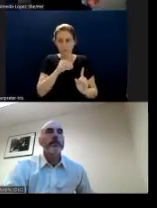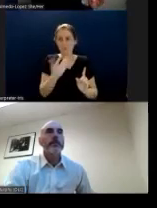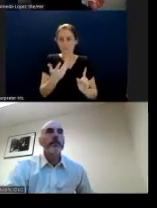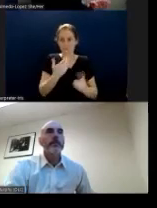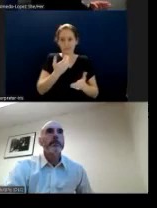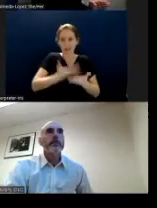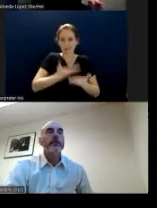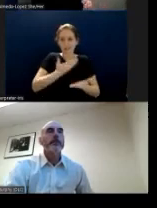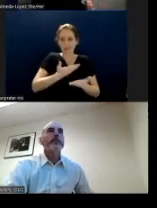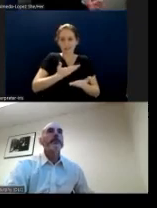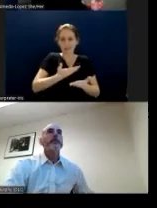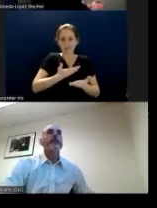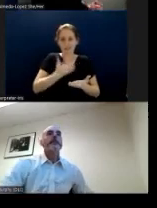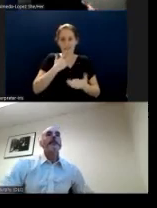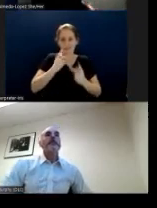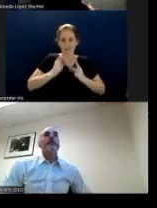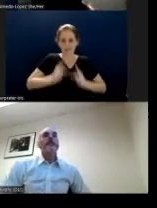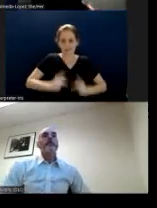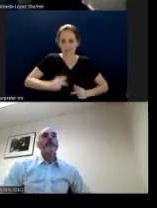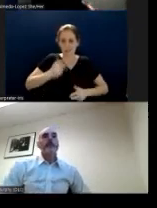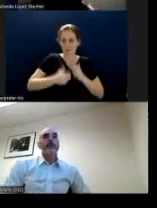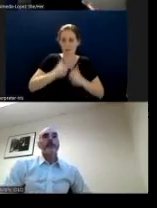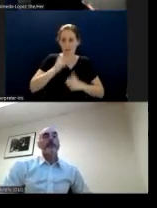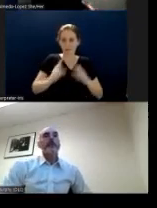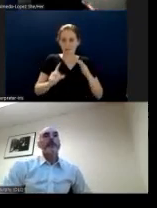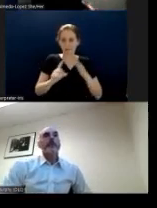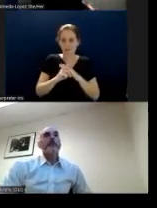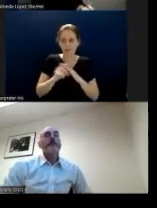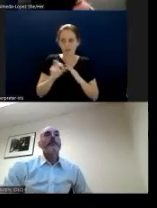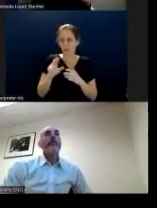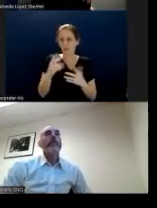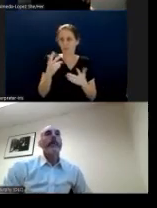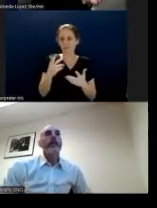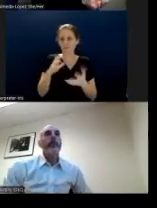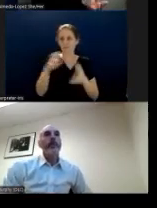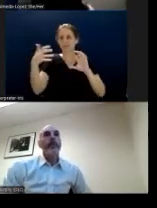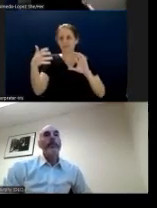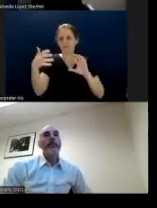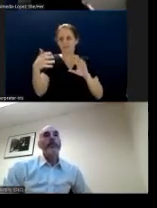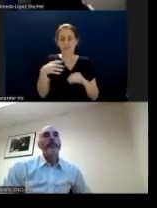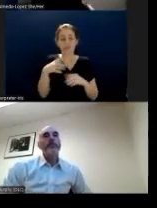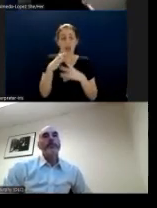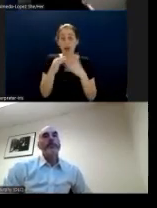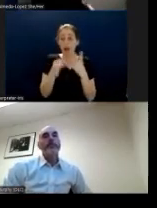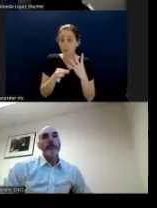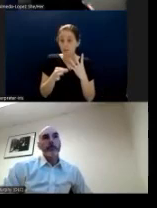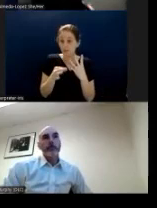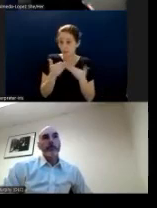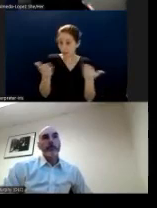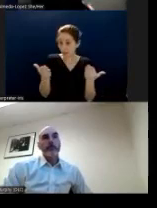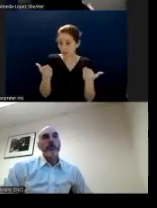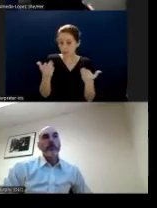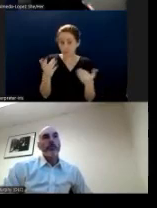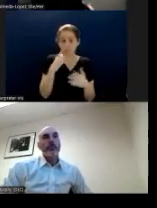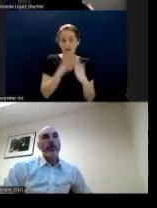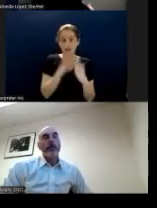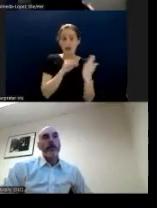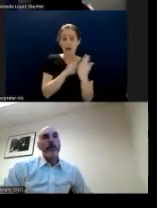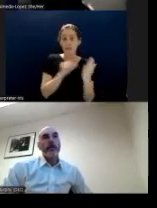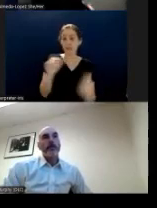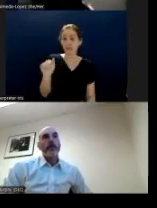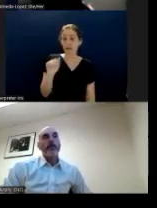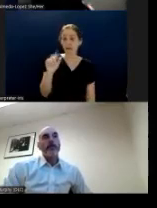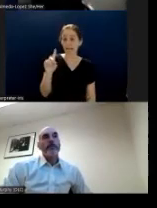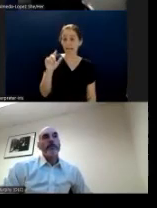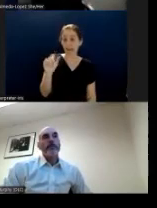evidence of any physical problems you encounter or anything like that. Some optional items, a copy of the ADA polling